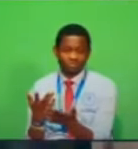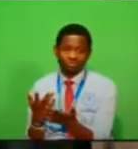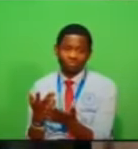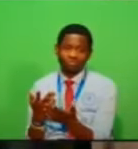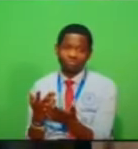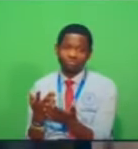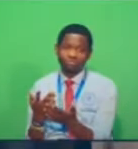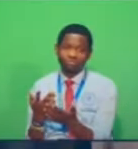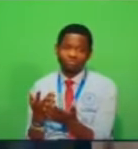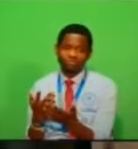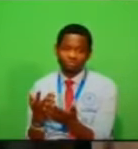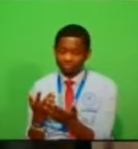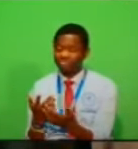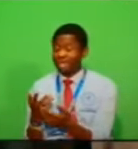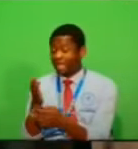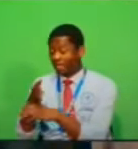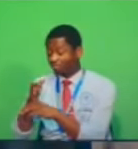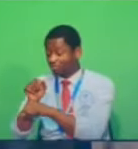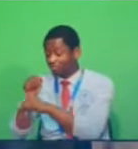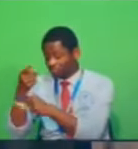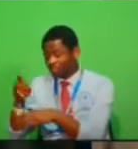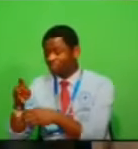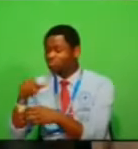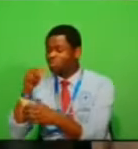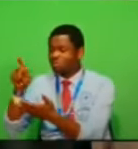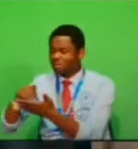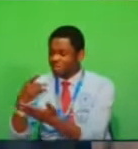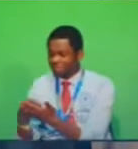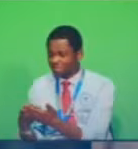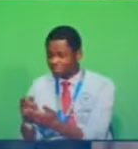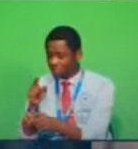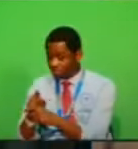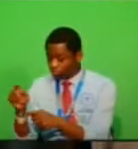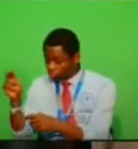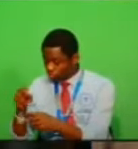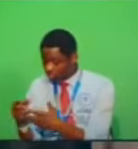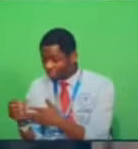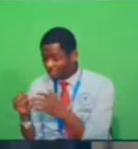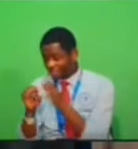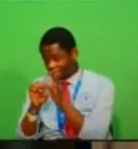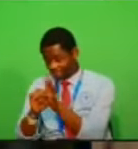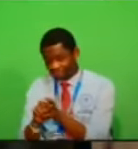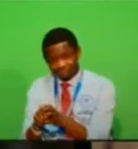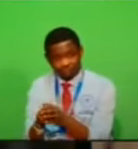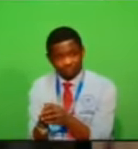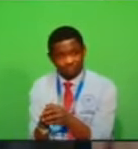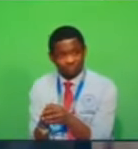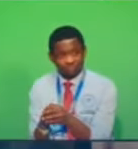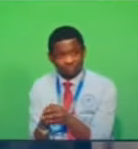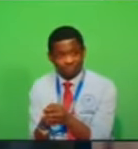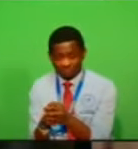pay you by some of the food stuff. So you go and weed, let's say, an acreage